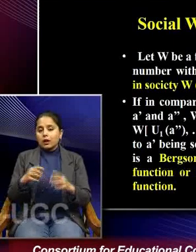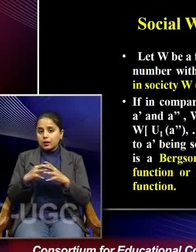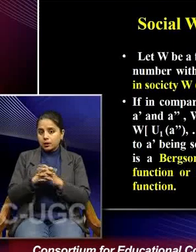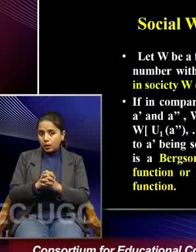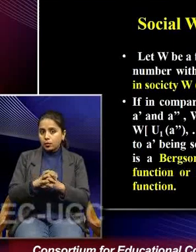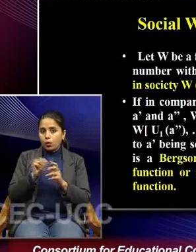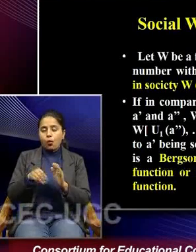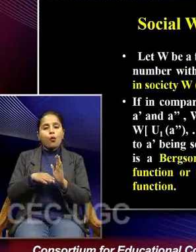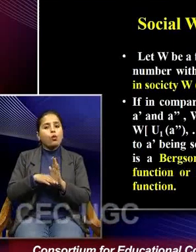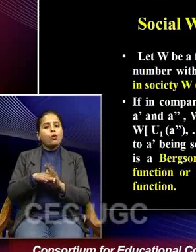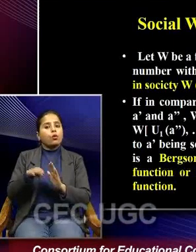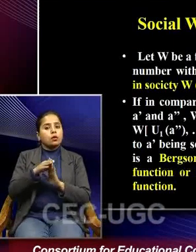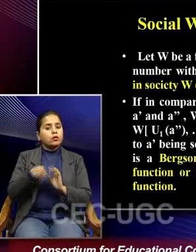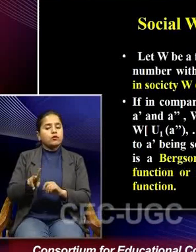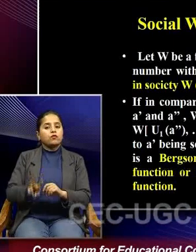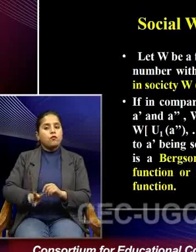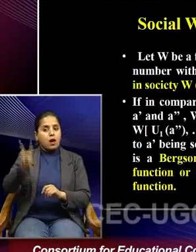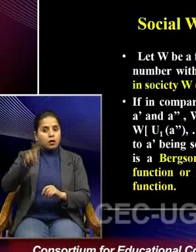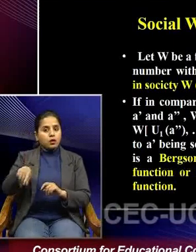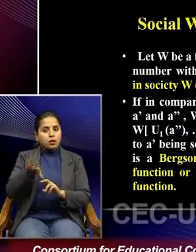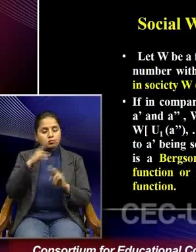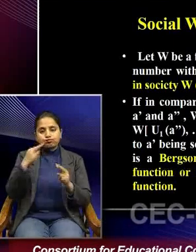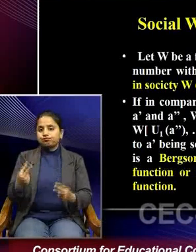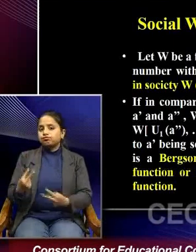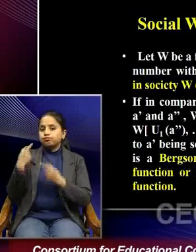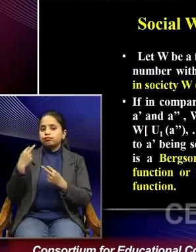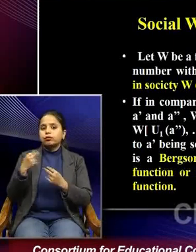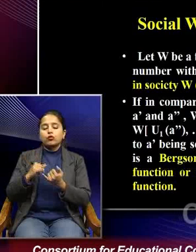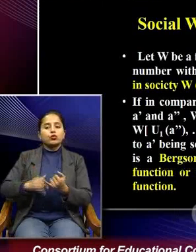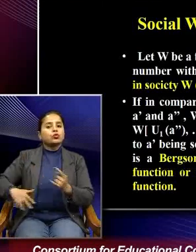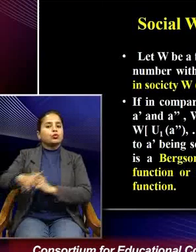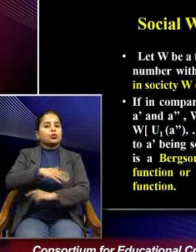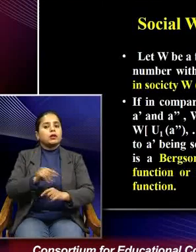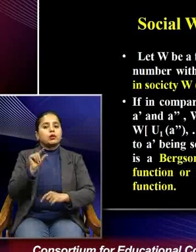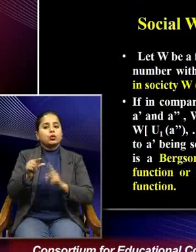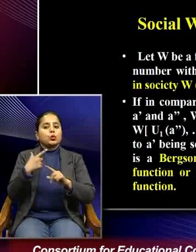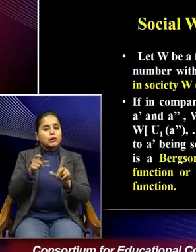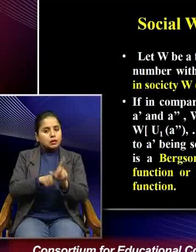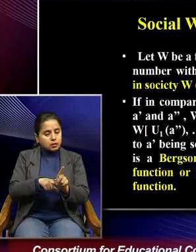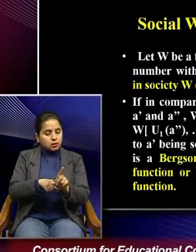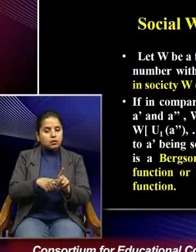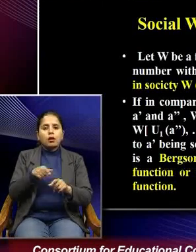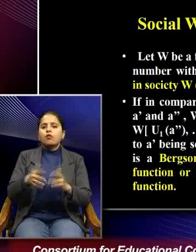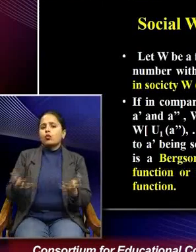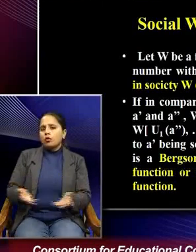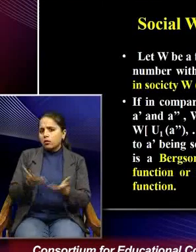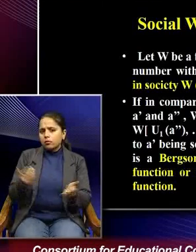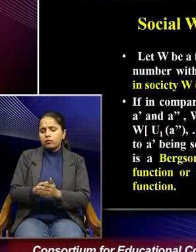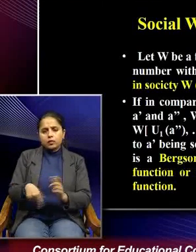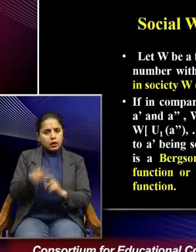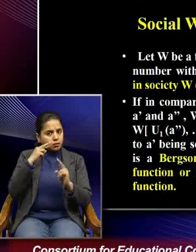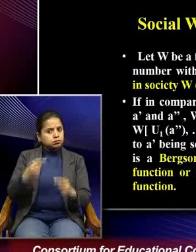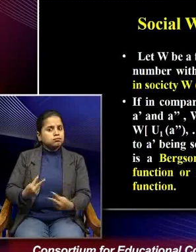is a level or a value which reflects society's utility or welfare. Since it